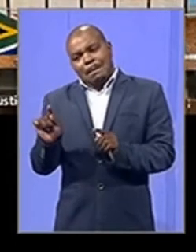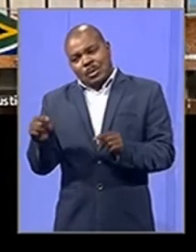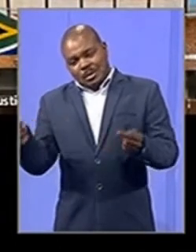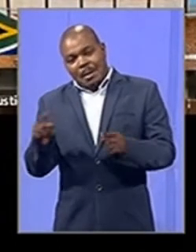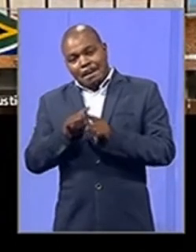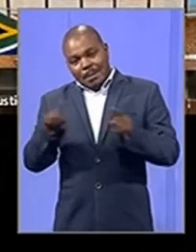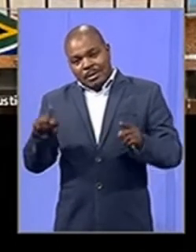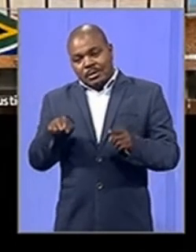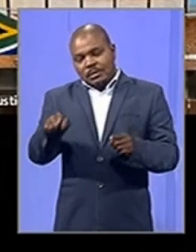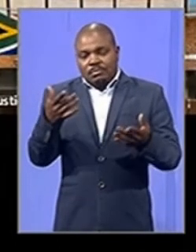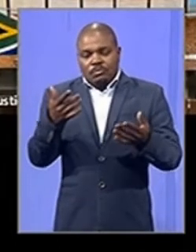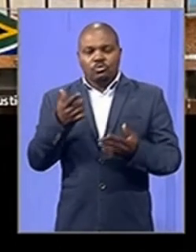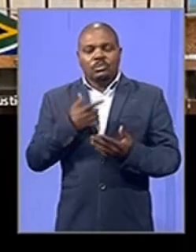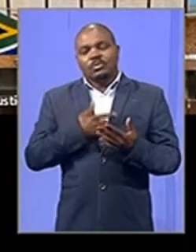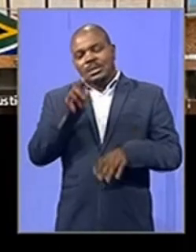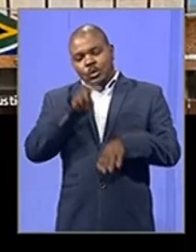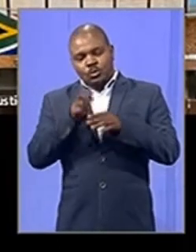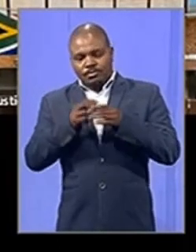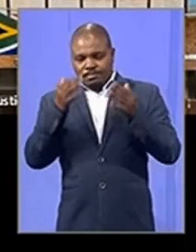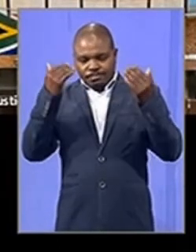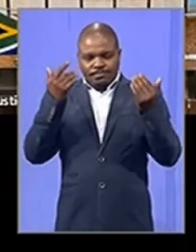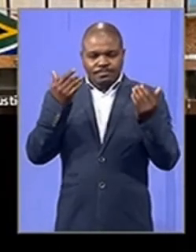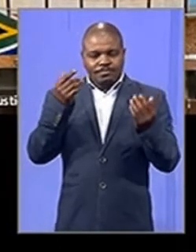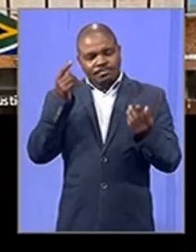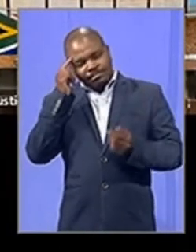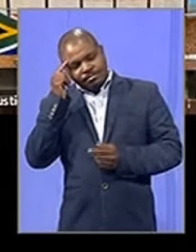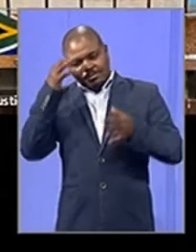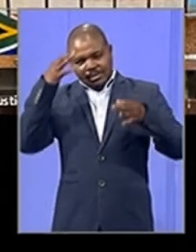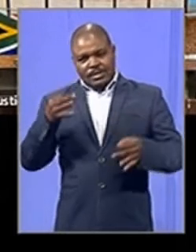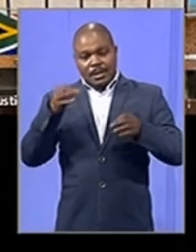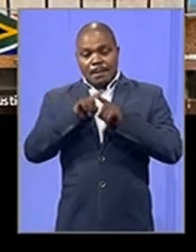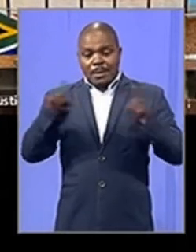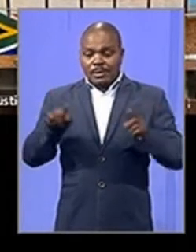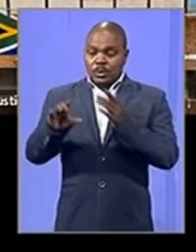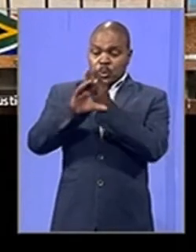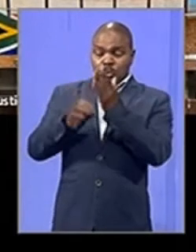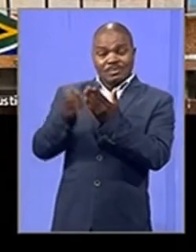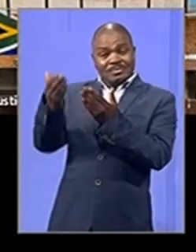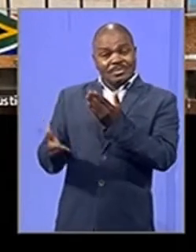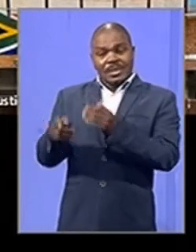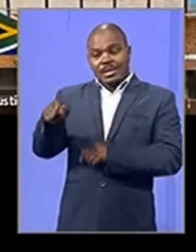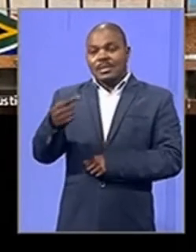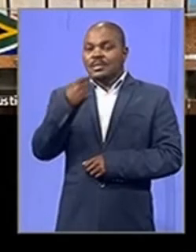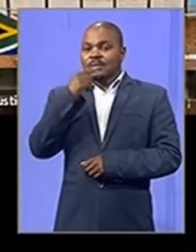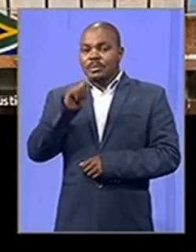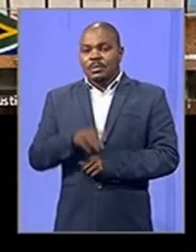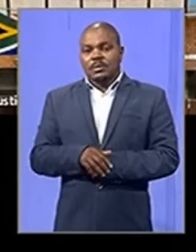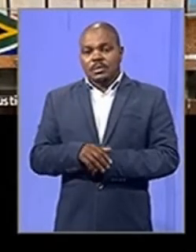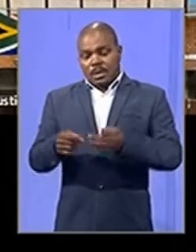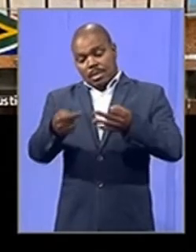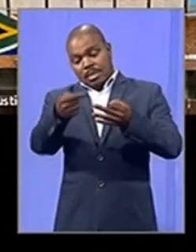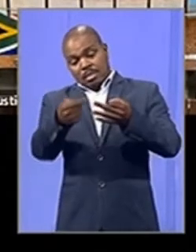value judgment, but it is one of the Constitution's own making. It sets those three